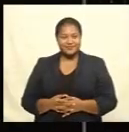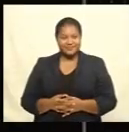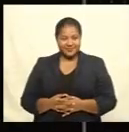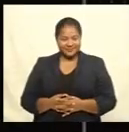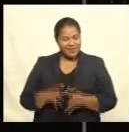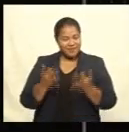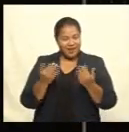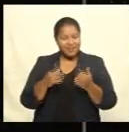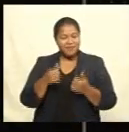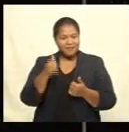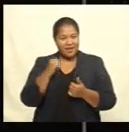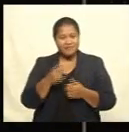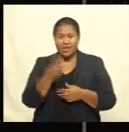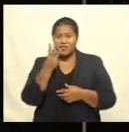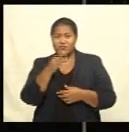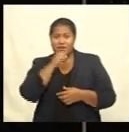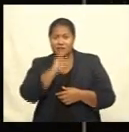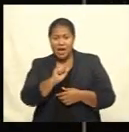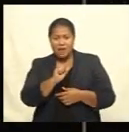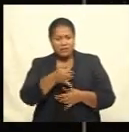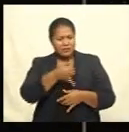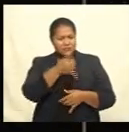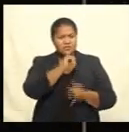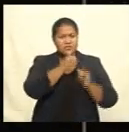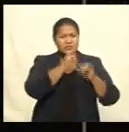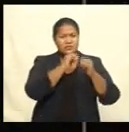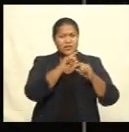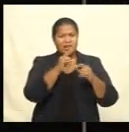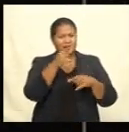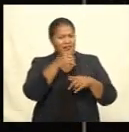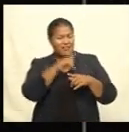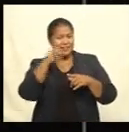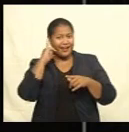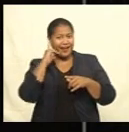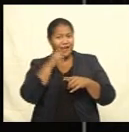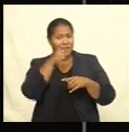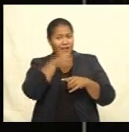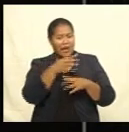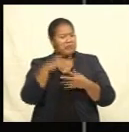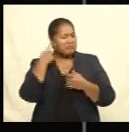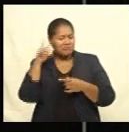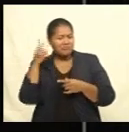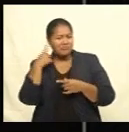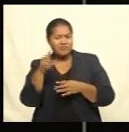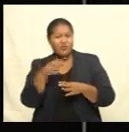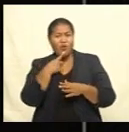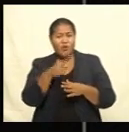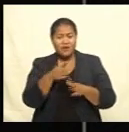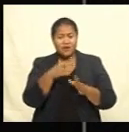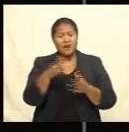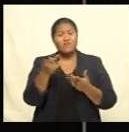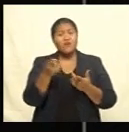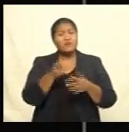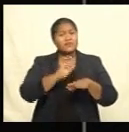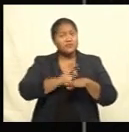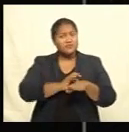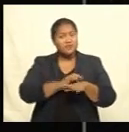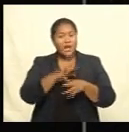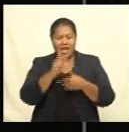Welcome back. 3 men who were drinking in public yesterday and disregarded orders of the Public Health Act will have to